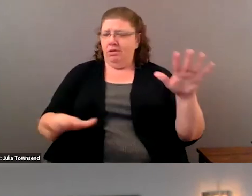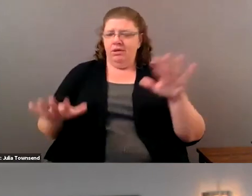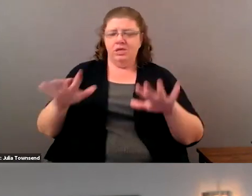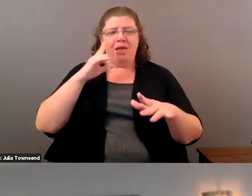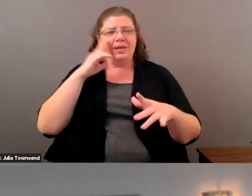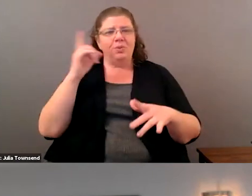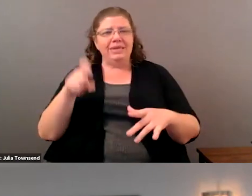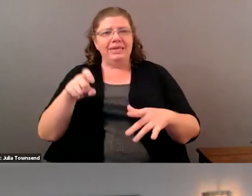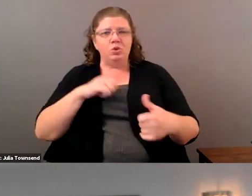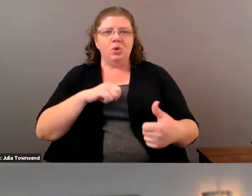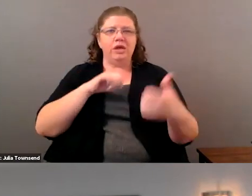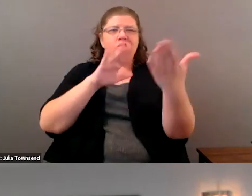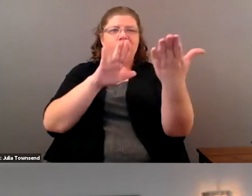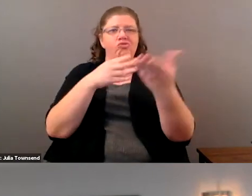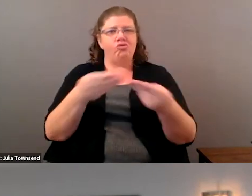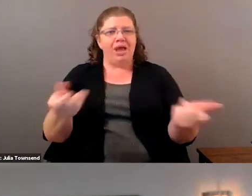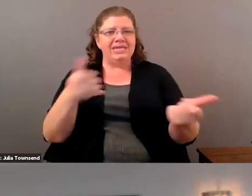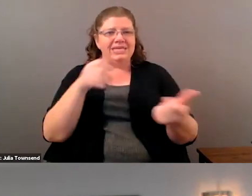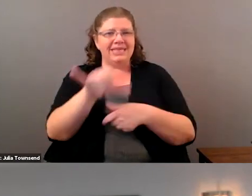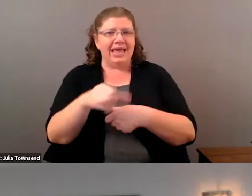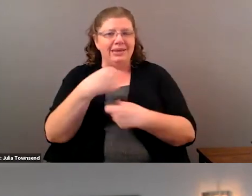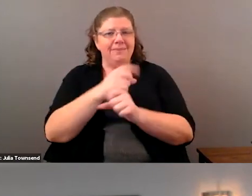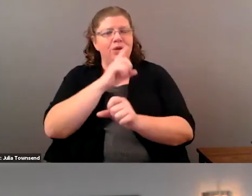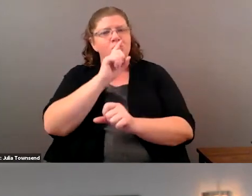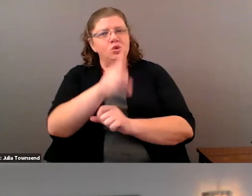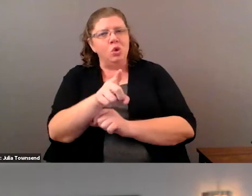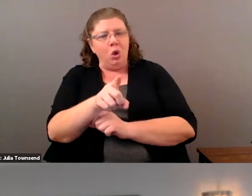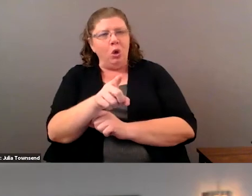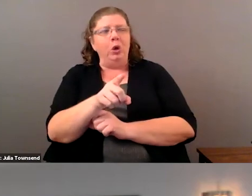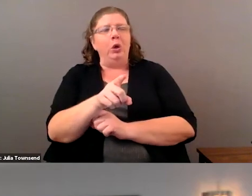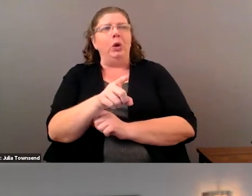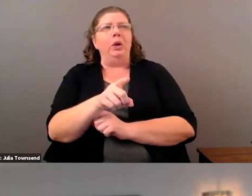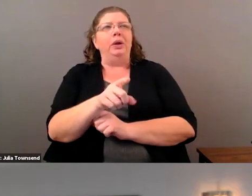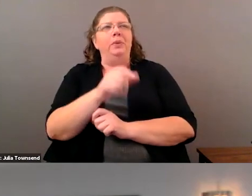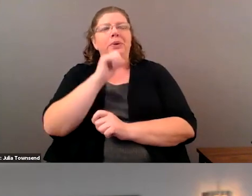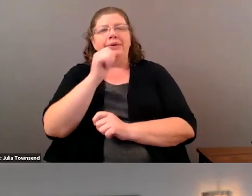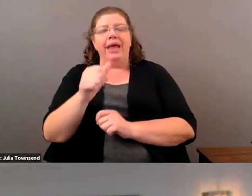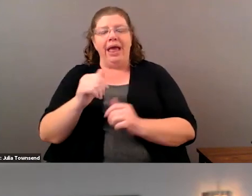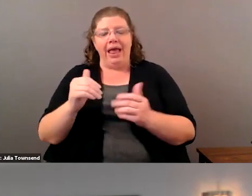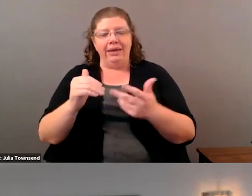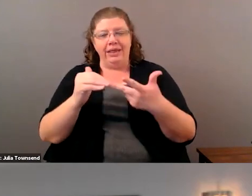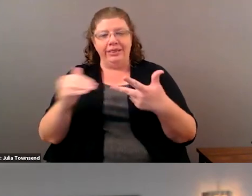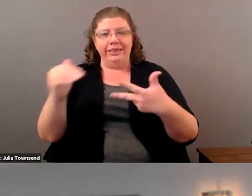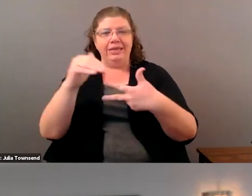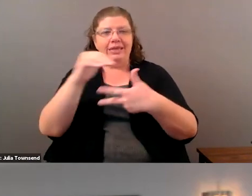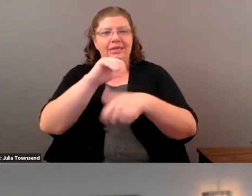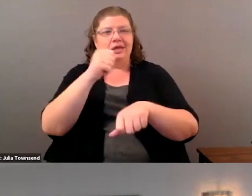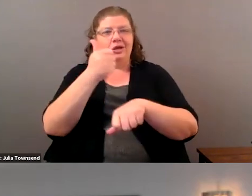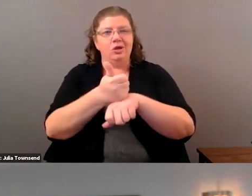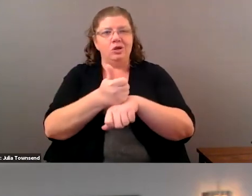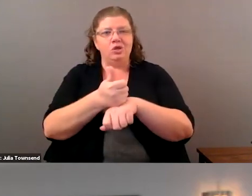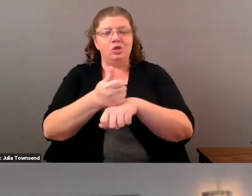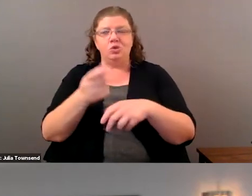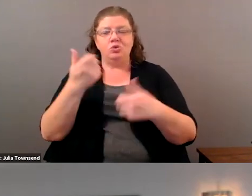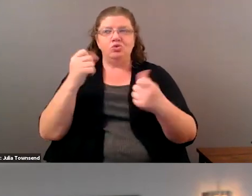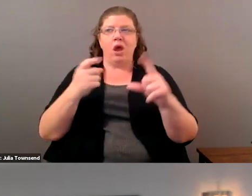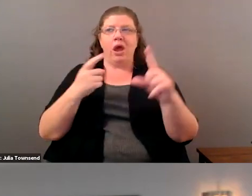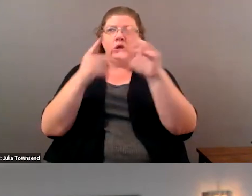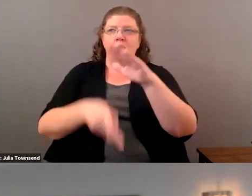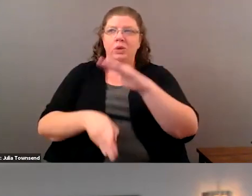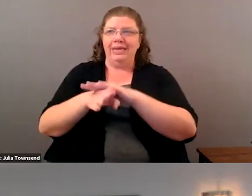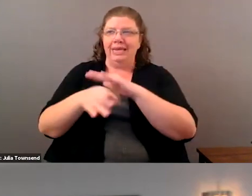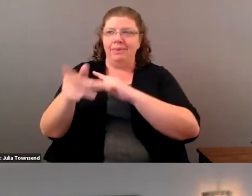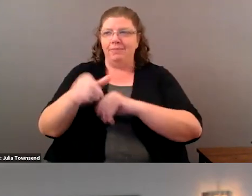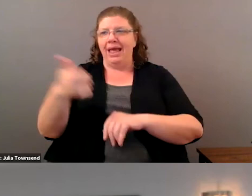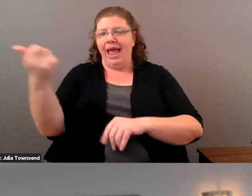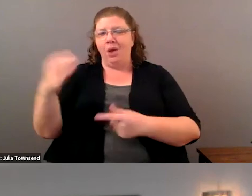just address that and be sure we are not building our tiers to just kick people out of special ed who need those